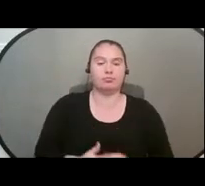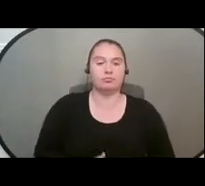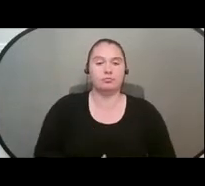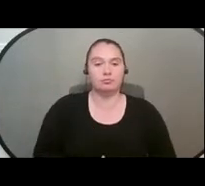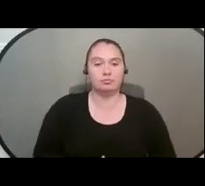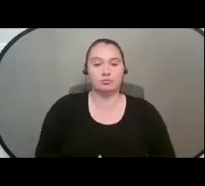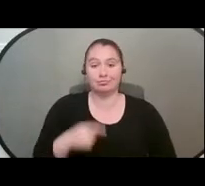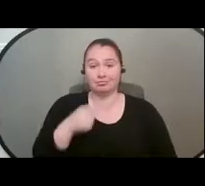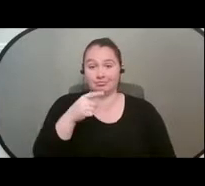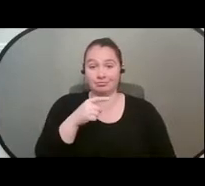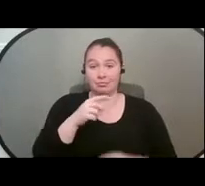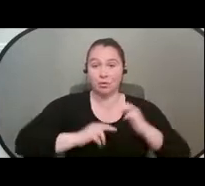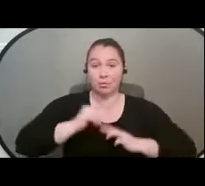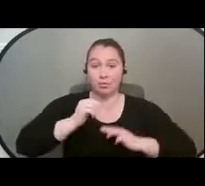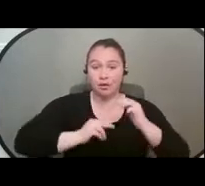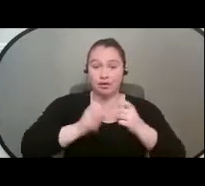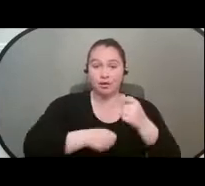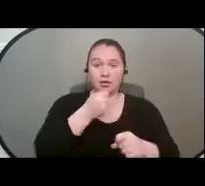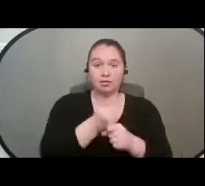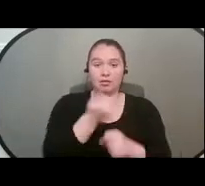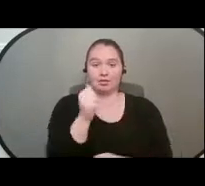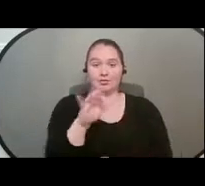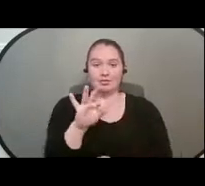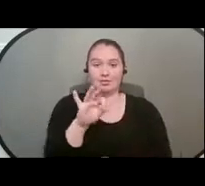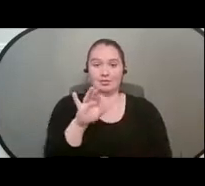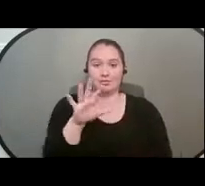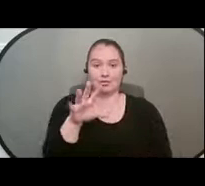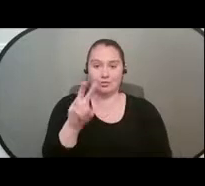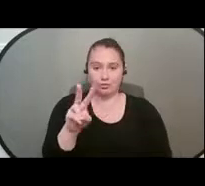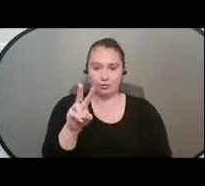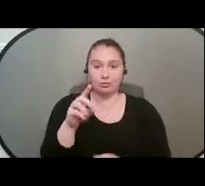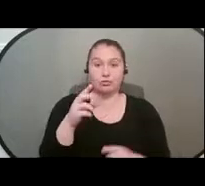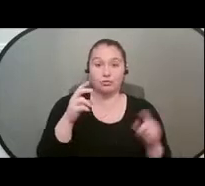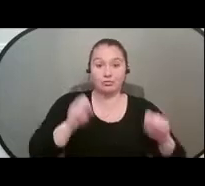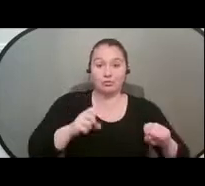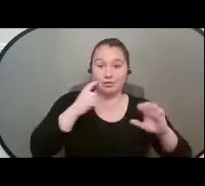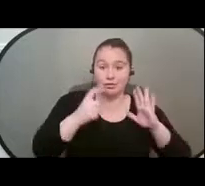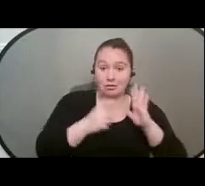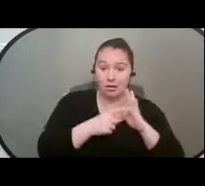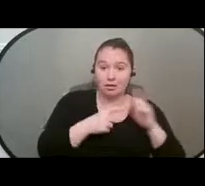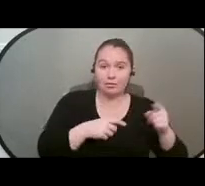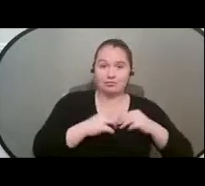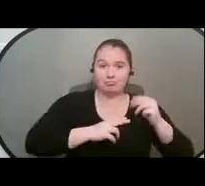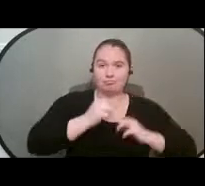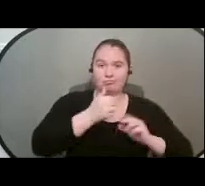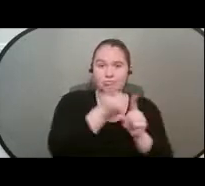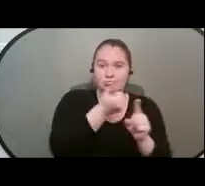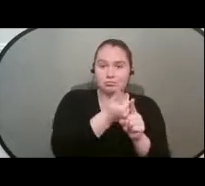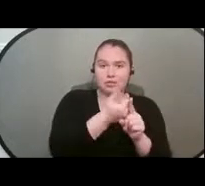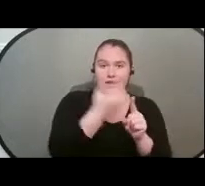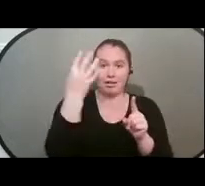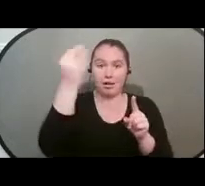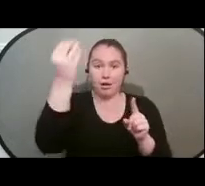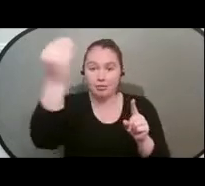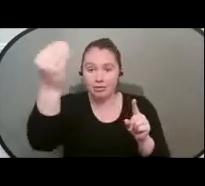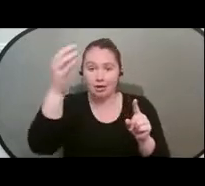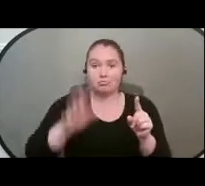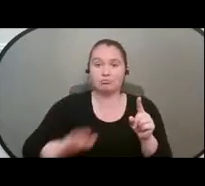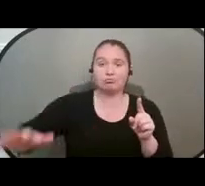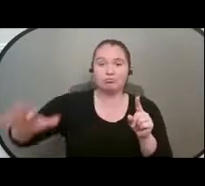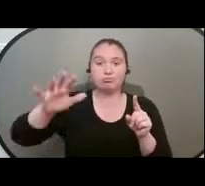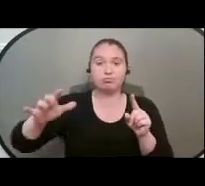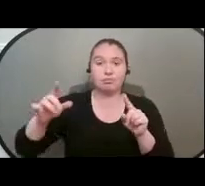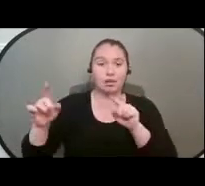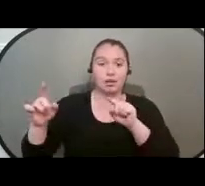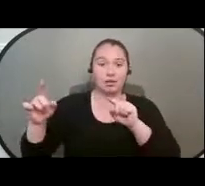built in 1952. And as you can tell from the architecture, the building was actually exterior corridors. They've come back later and